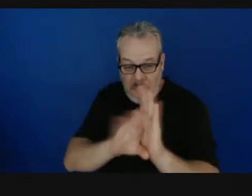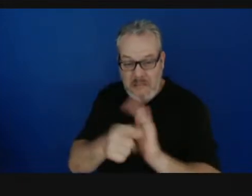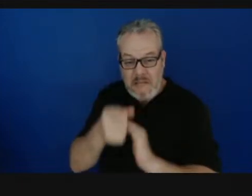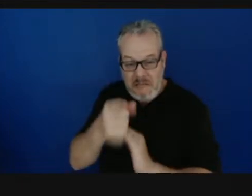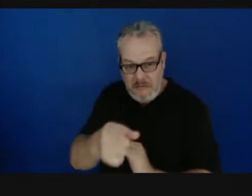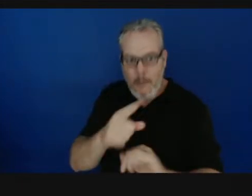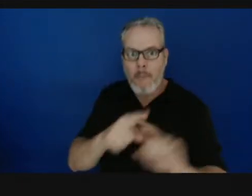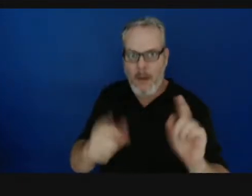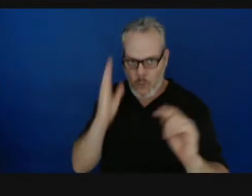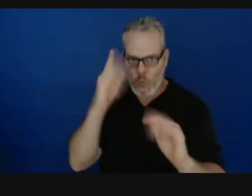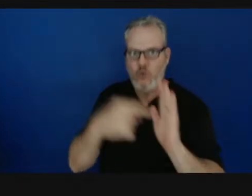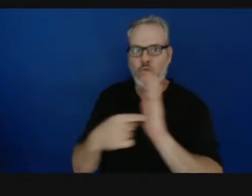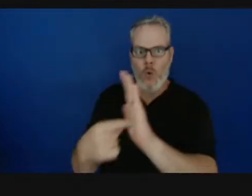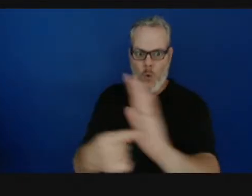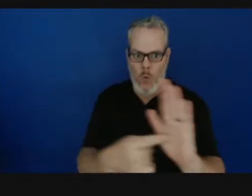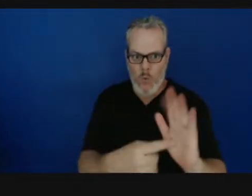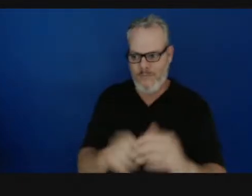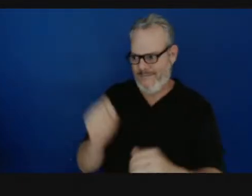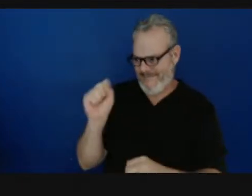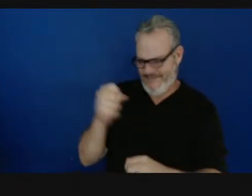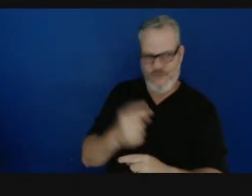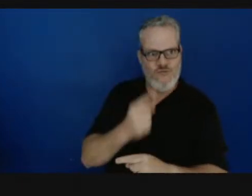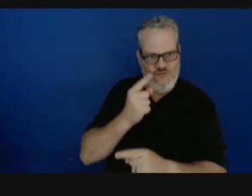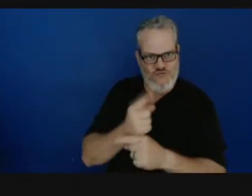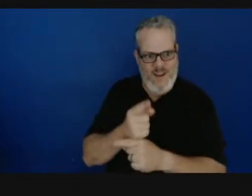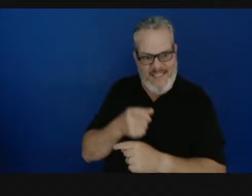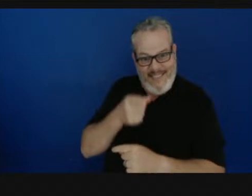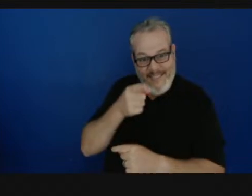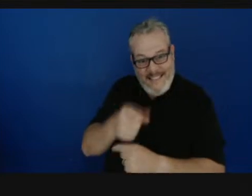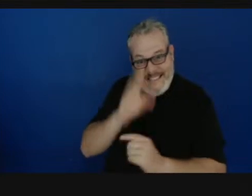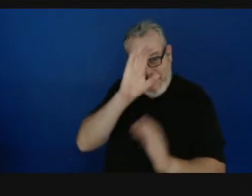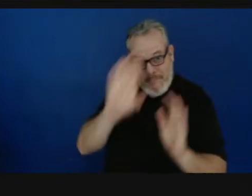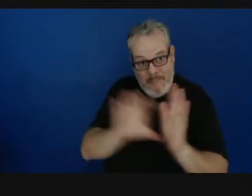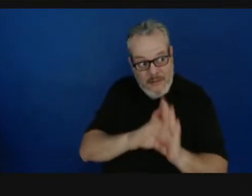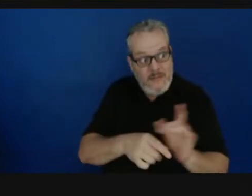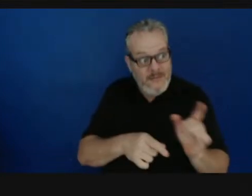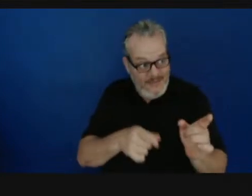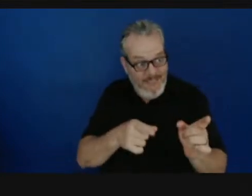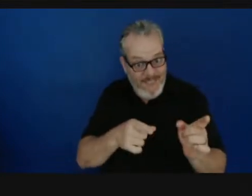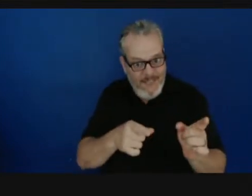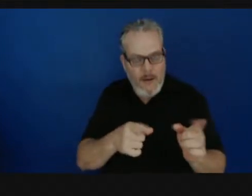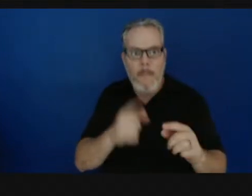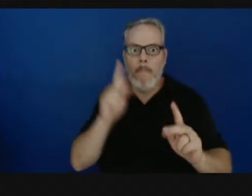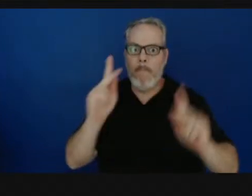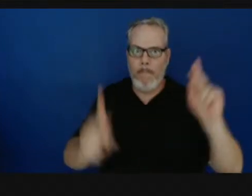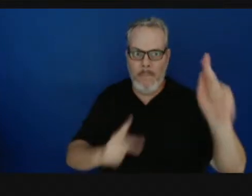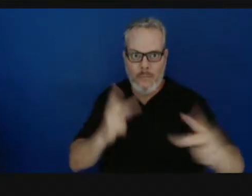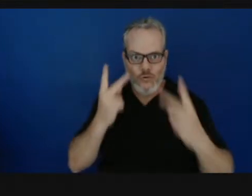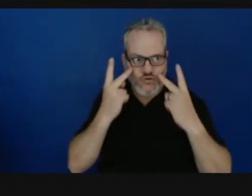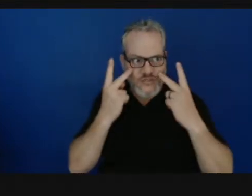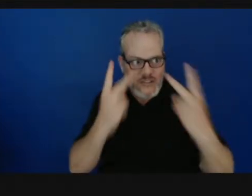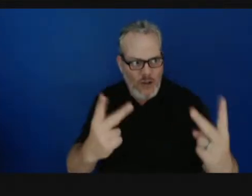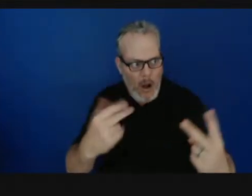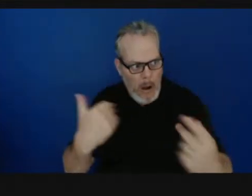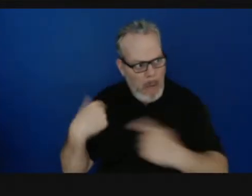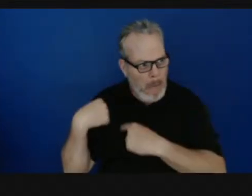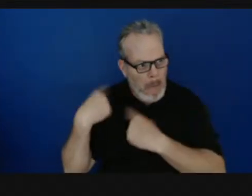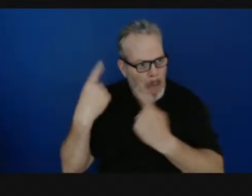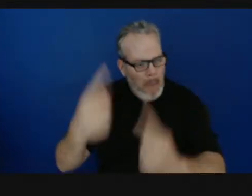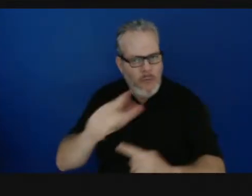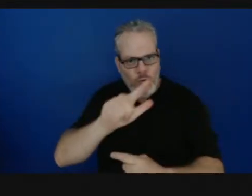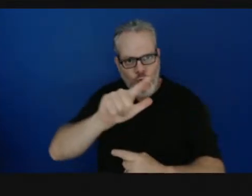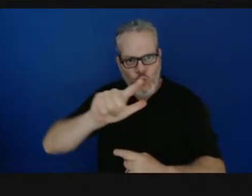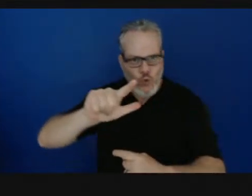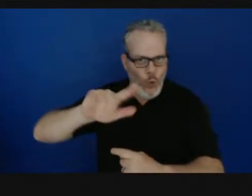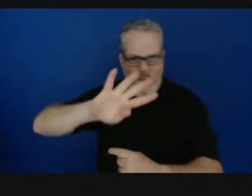Yeah, this may be the image that most people may have caught familiar recently. This is the highlight of the last 24 hours, at least. So we'll get into what this is